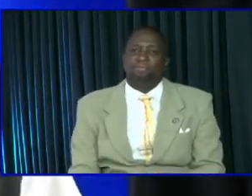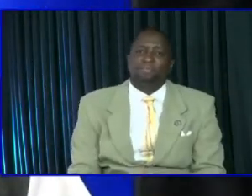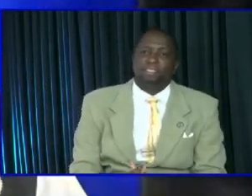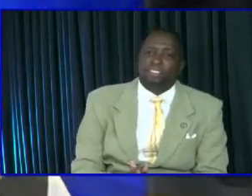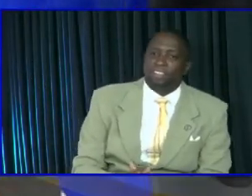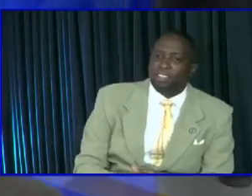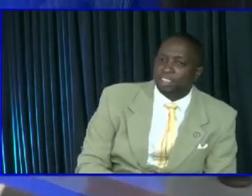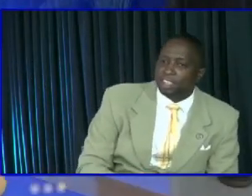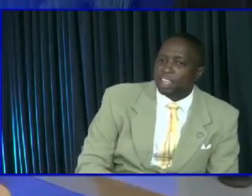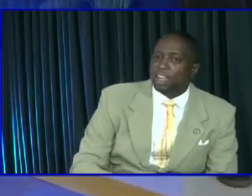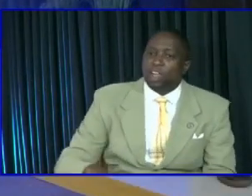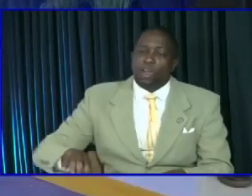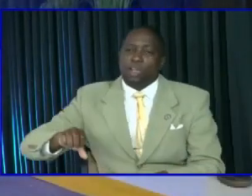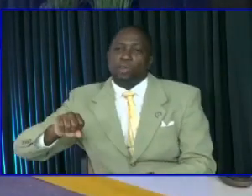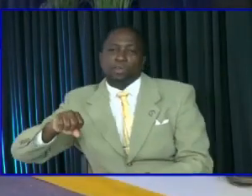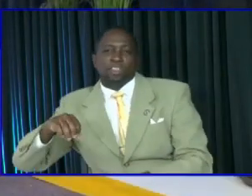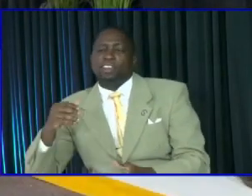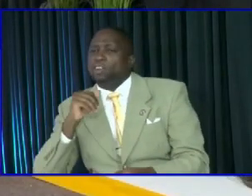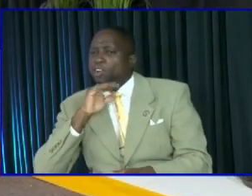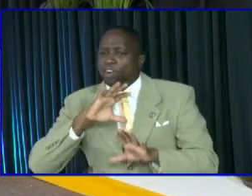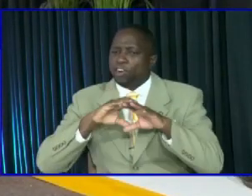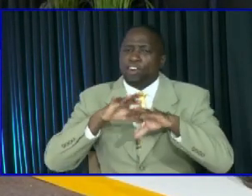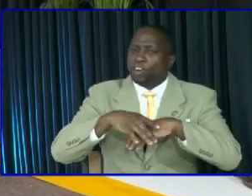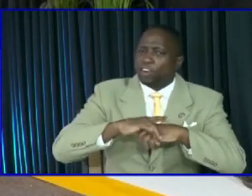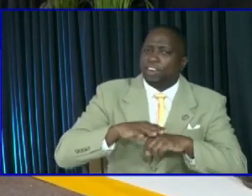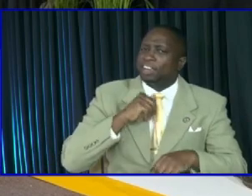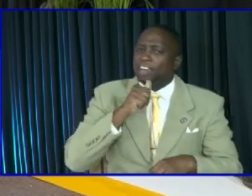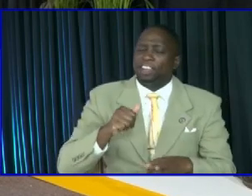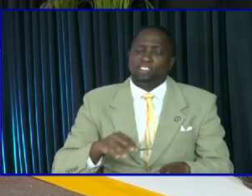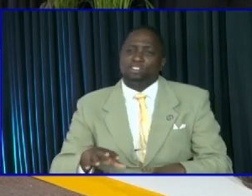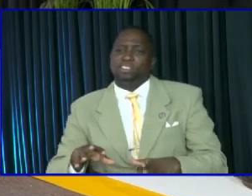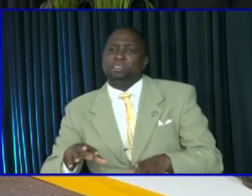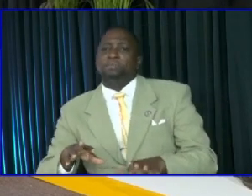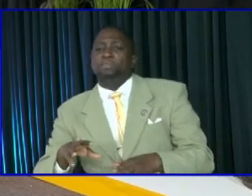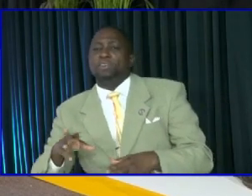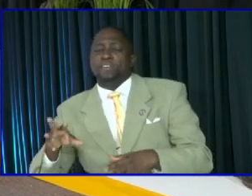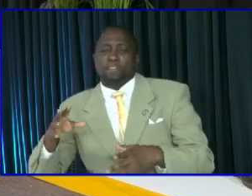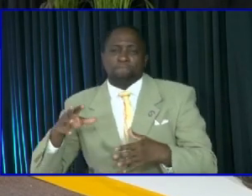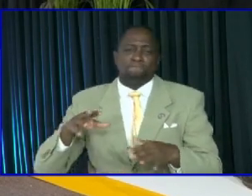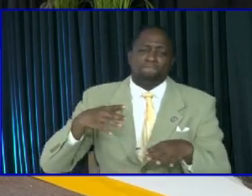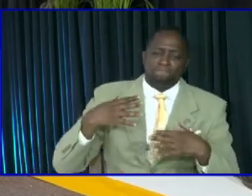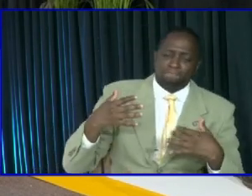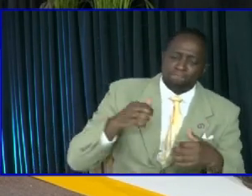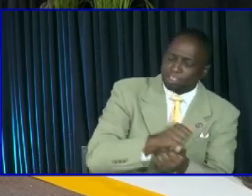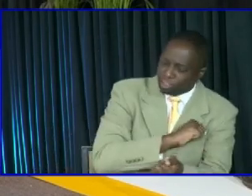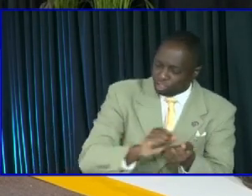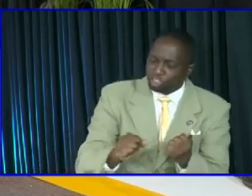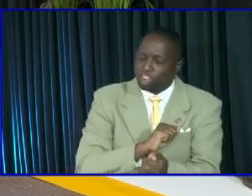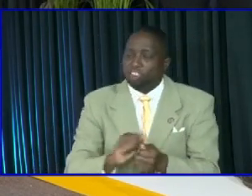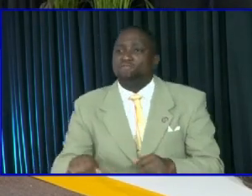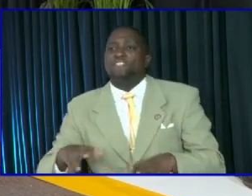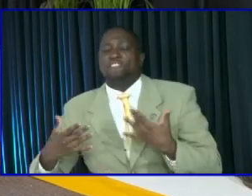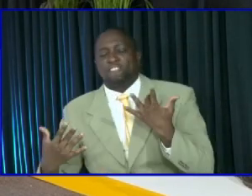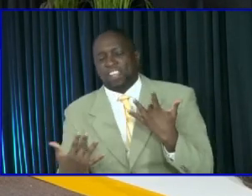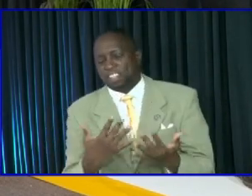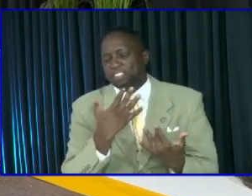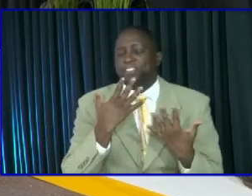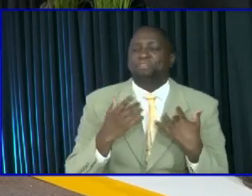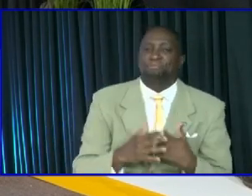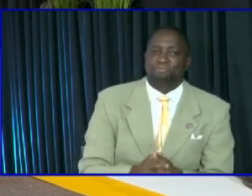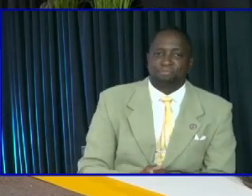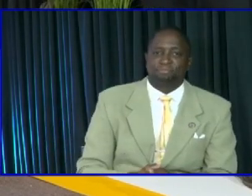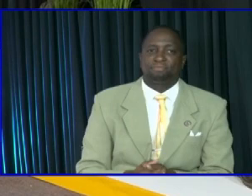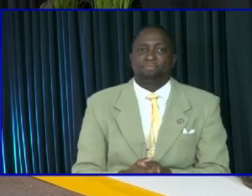sign. Won't be water but fire next time. Everybody's worried about a Adam